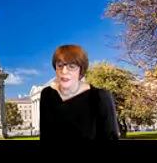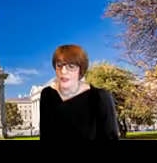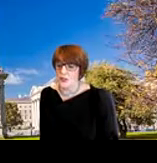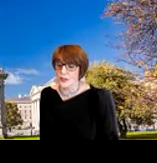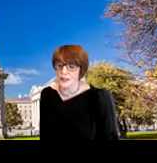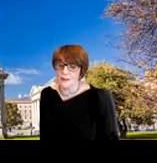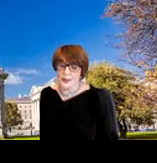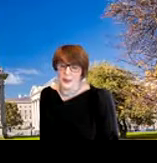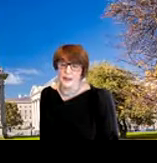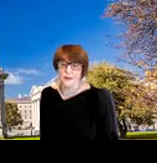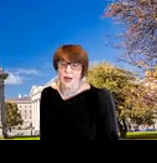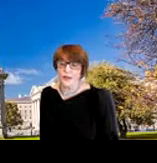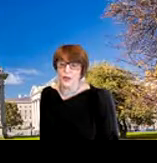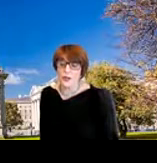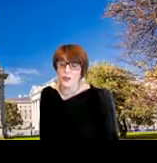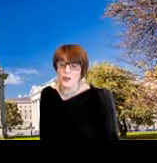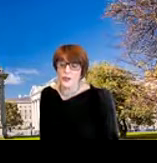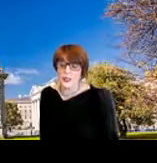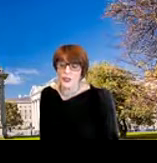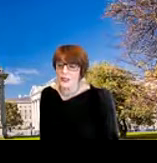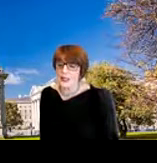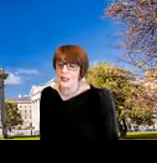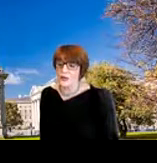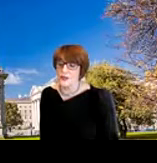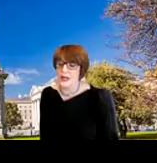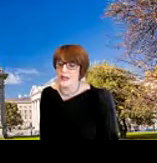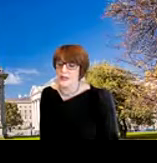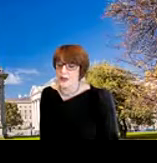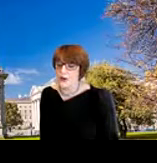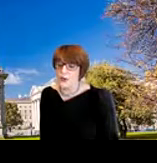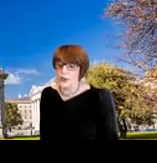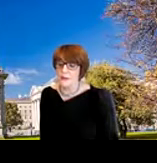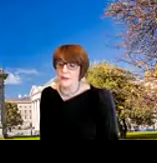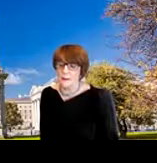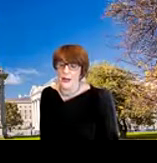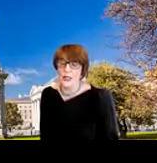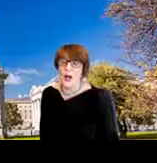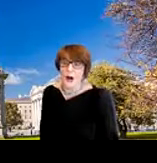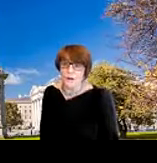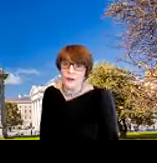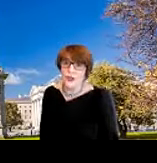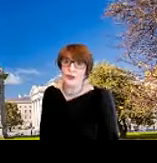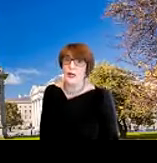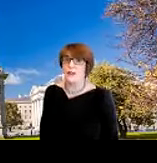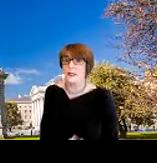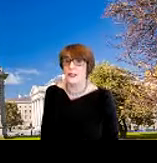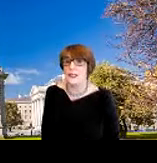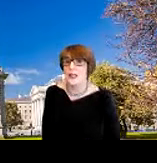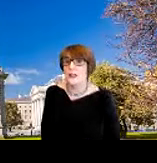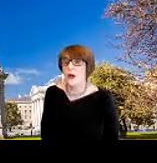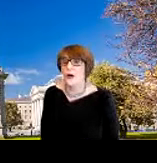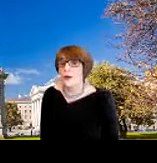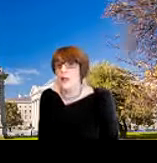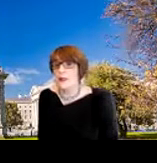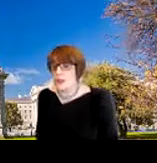with intellectual disability. And we also needed to critically understand the longer term impact of future waves, and indeed